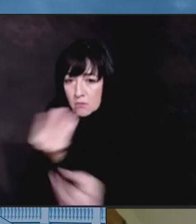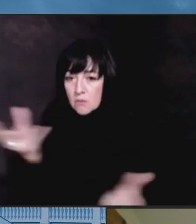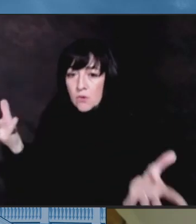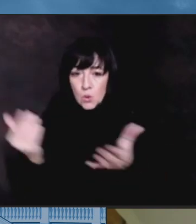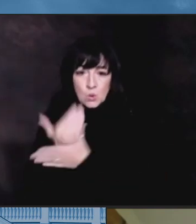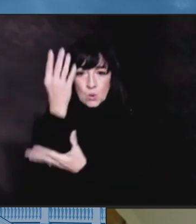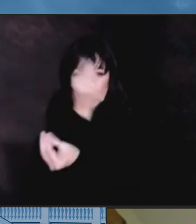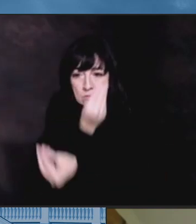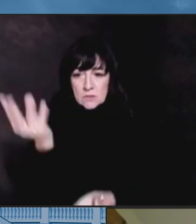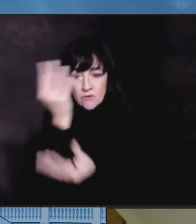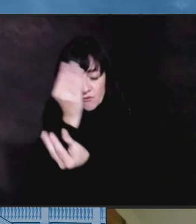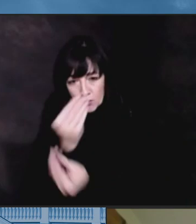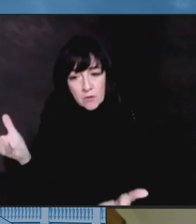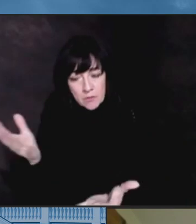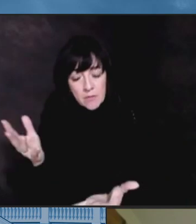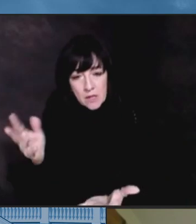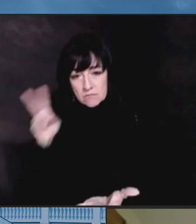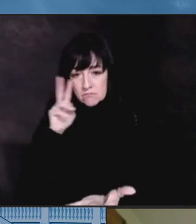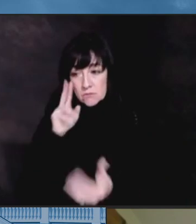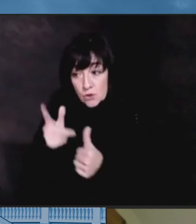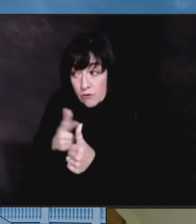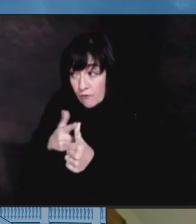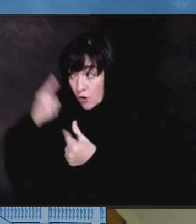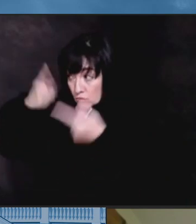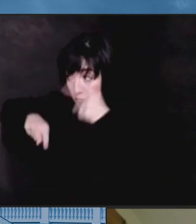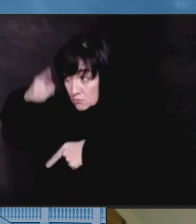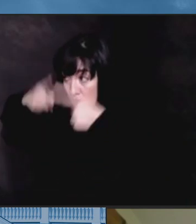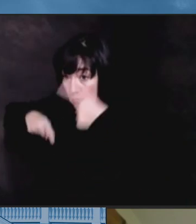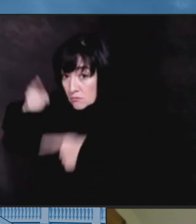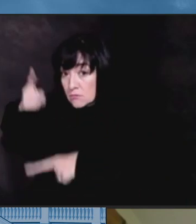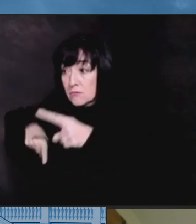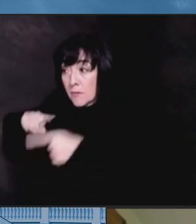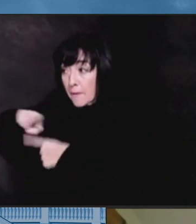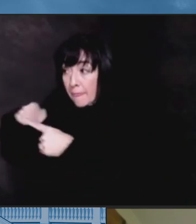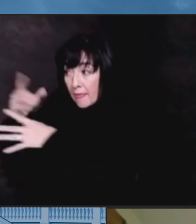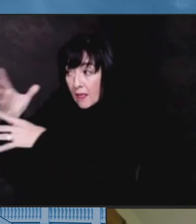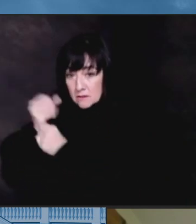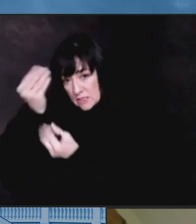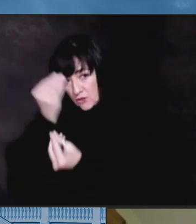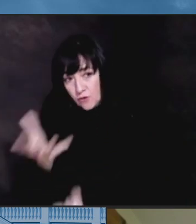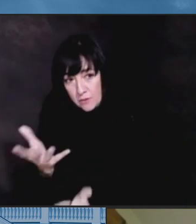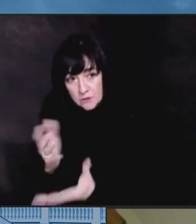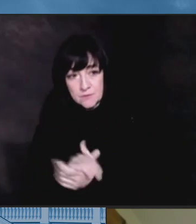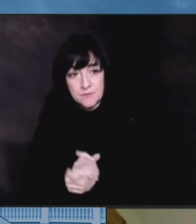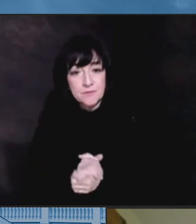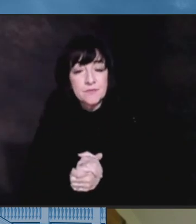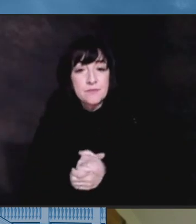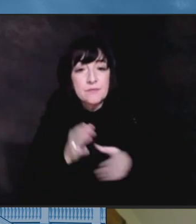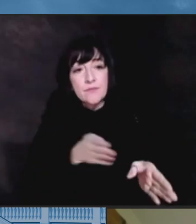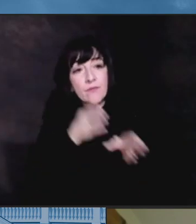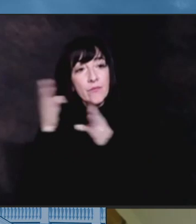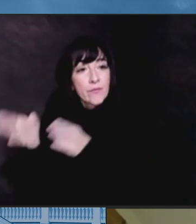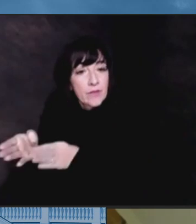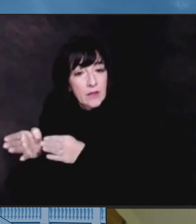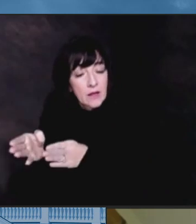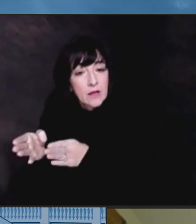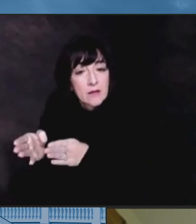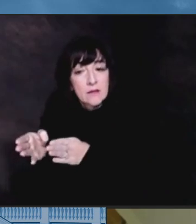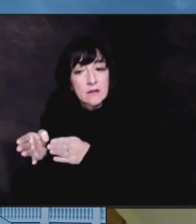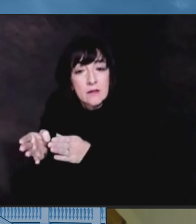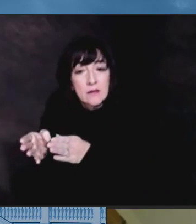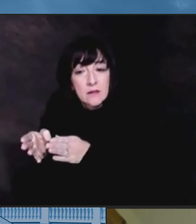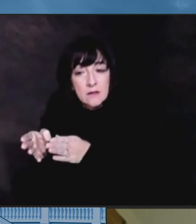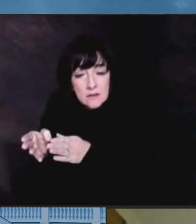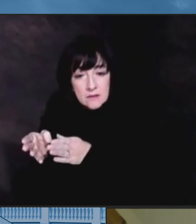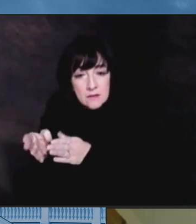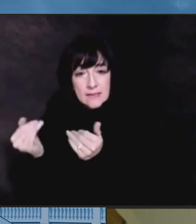agreement as to how we will be rolling that phase out. So let me move on to the next slide